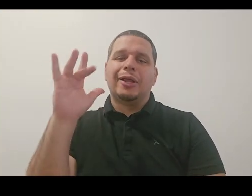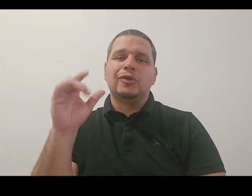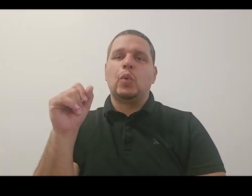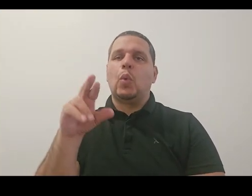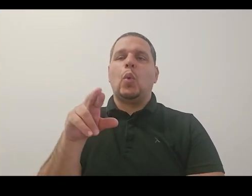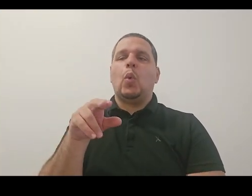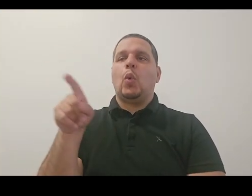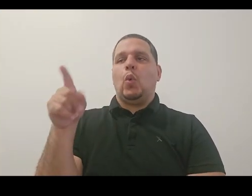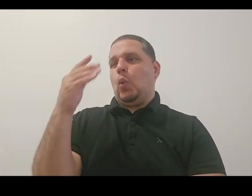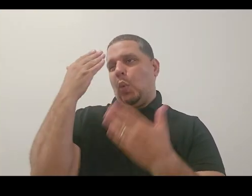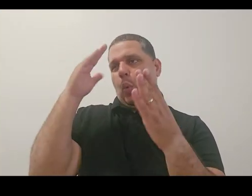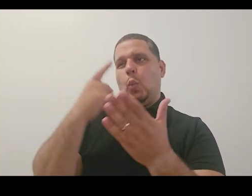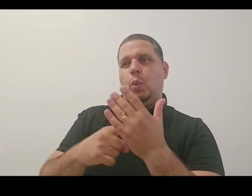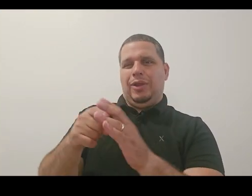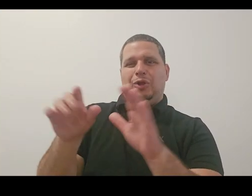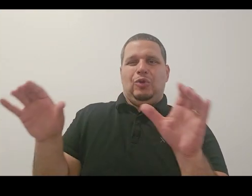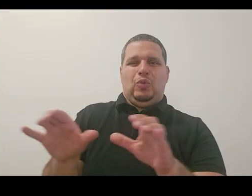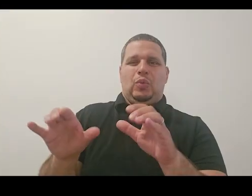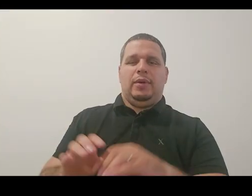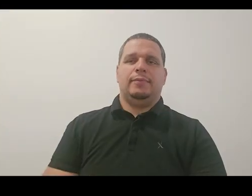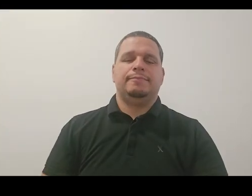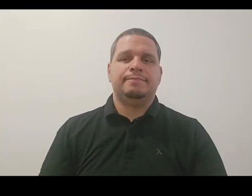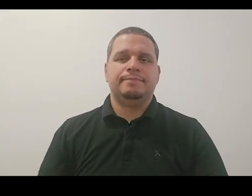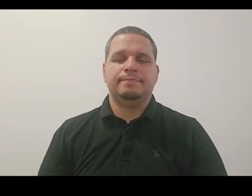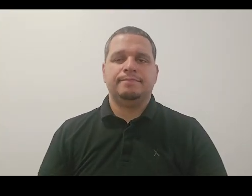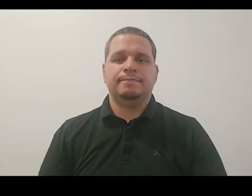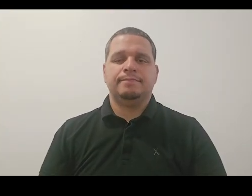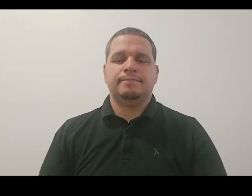that we don't know what we're doing, or